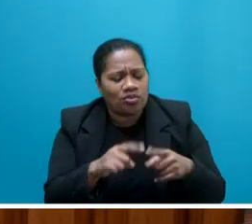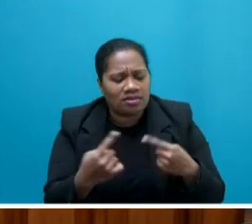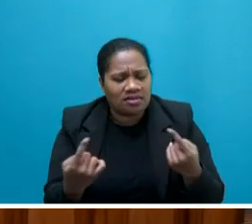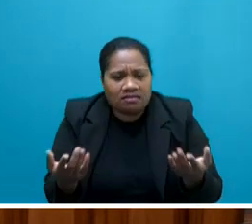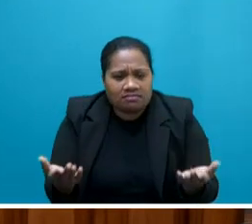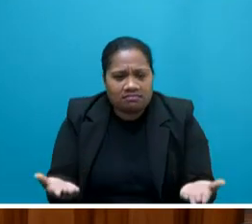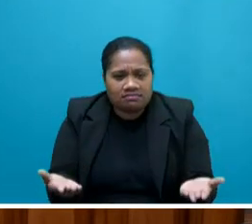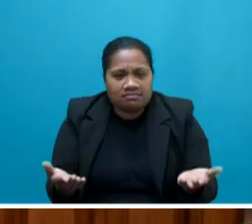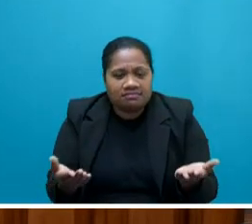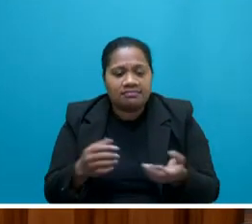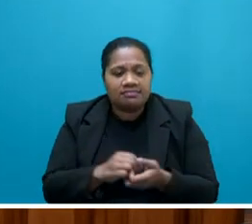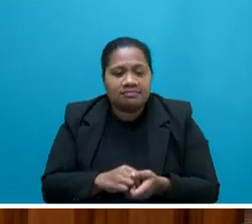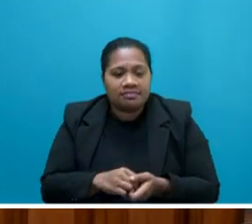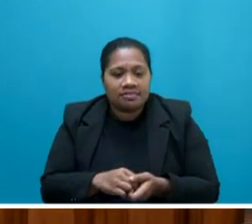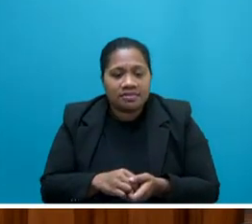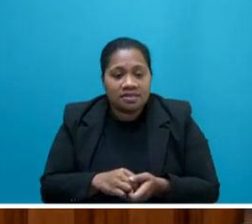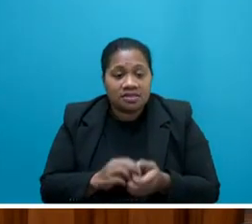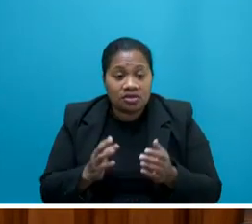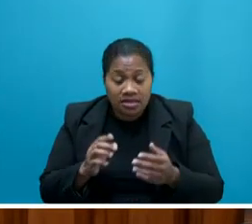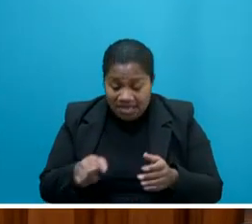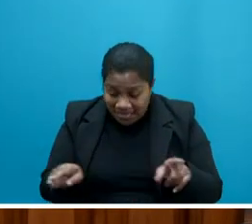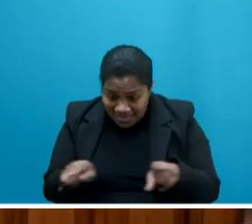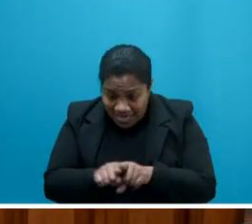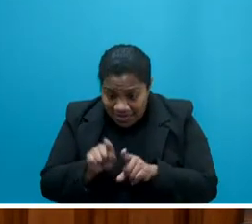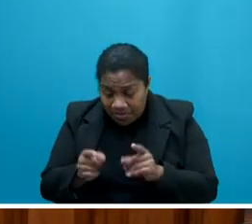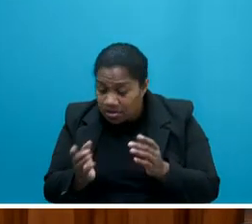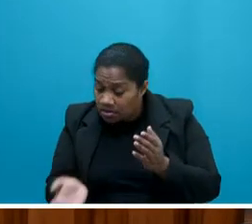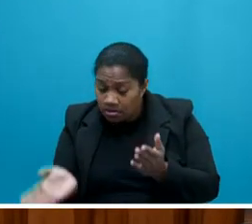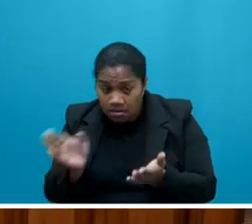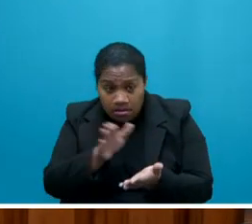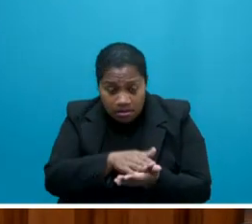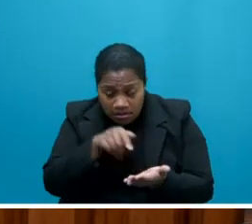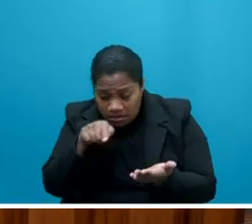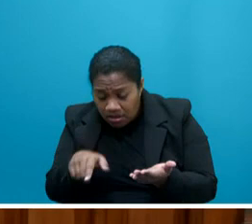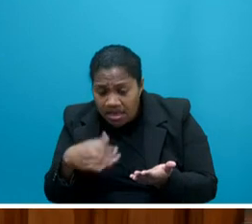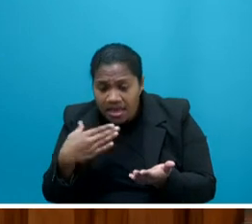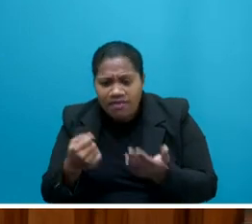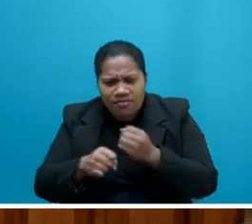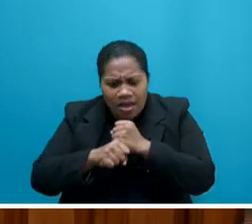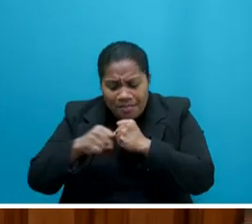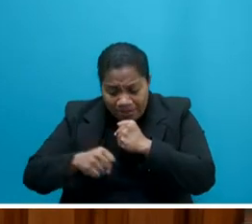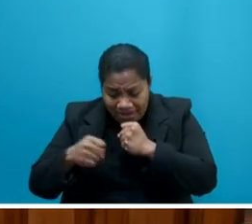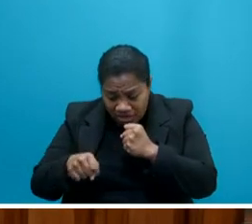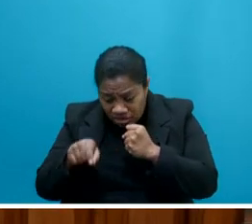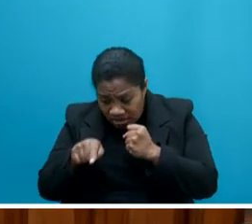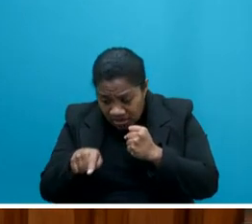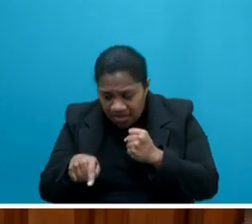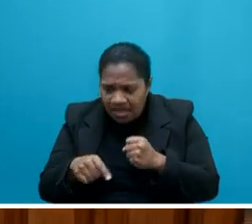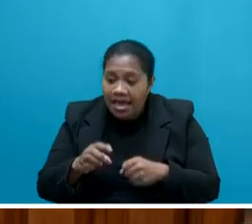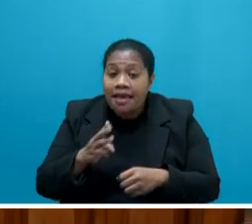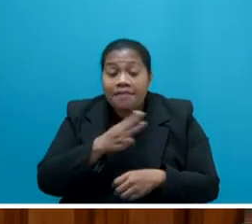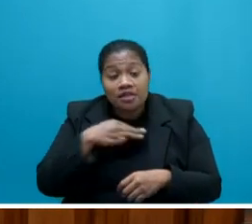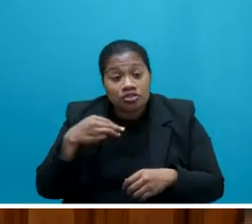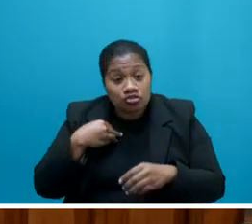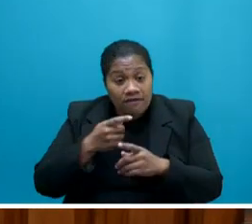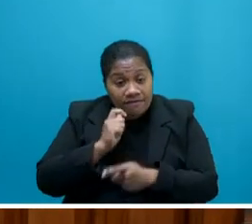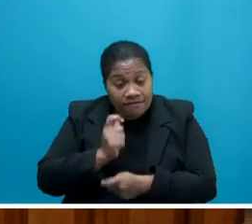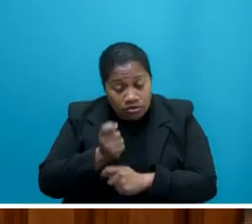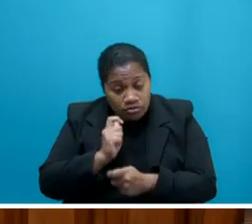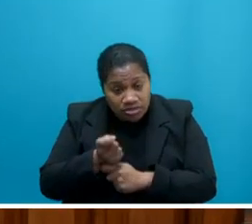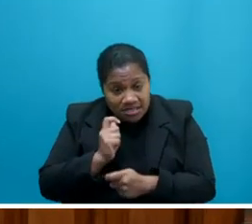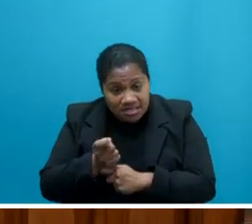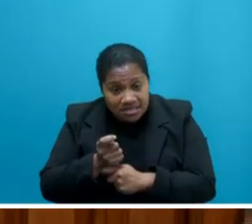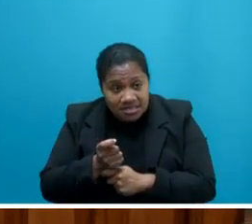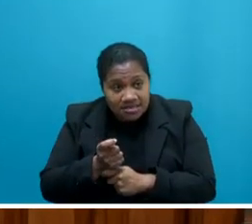sir, on the next page of the same publication, there is a bold headline which I quote, Ministry of Fisheries to attract more